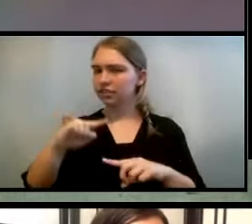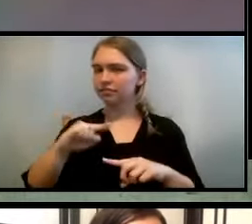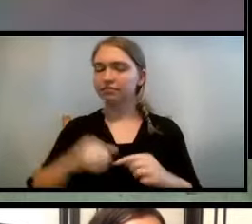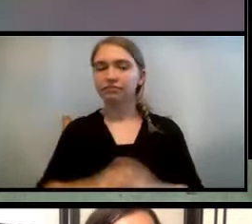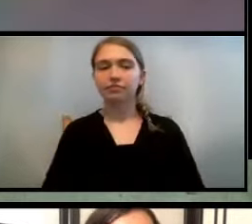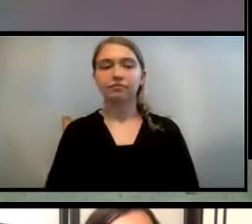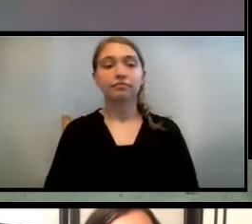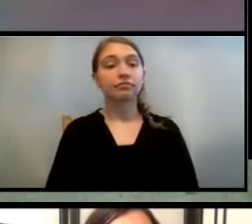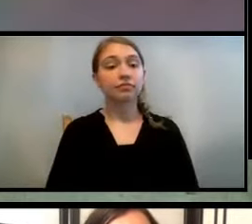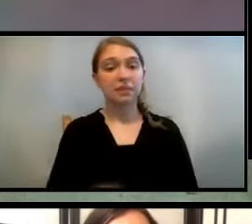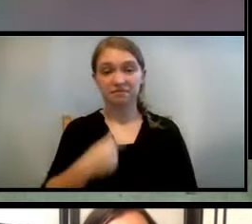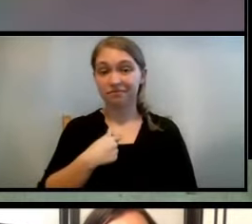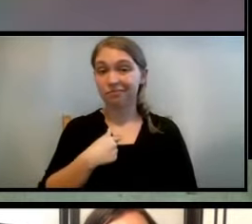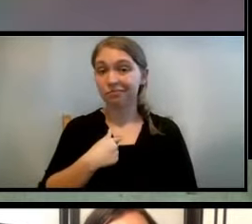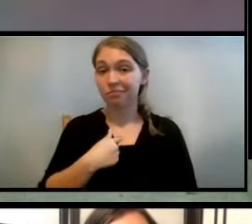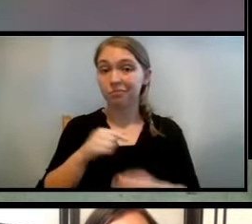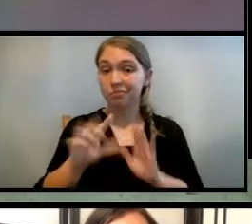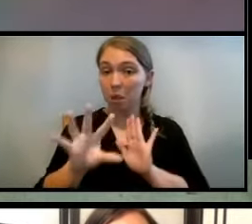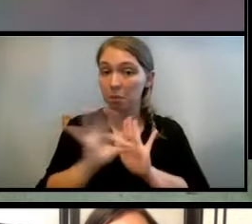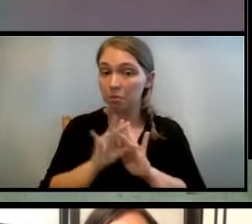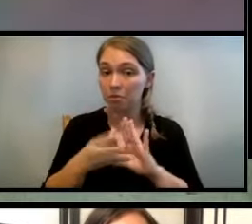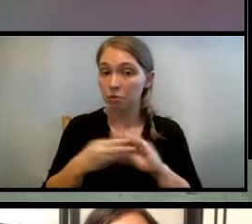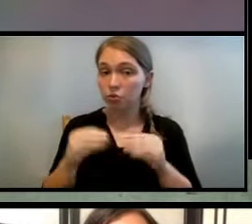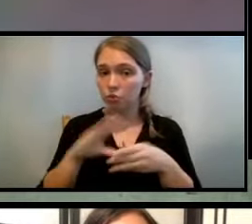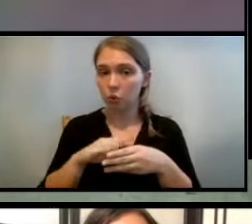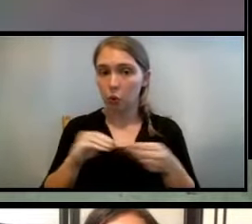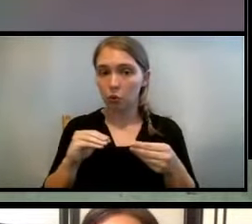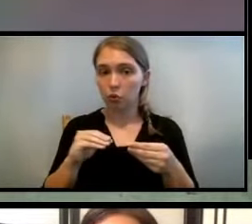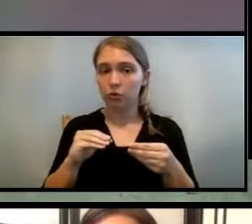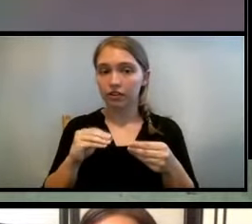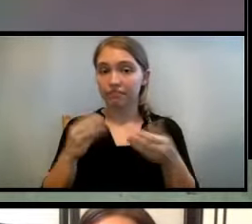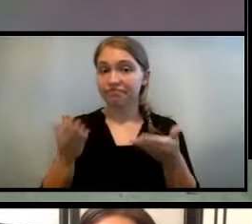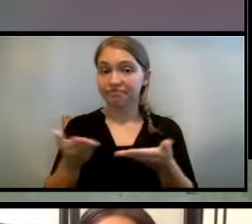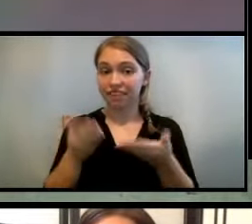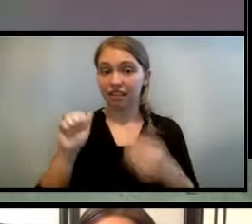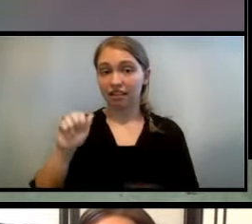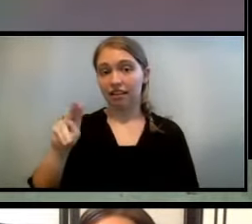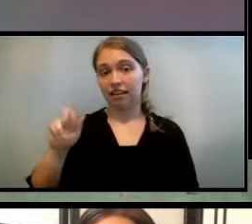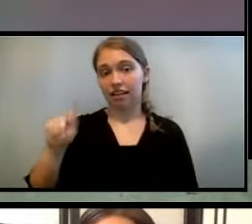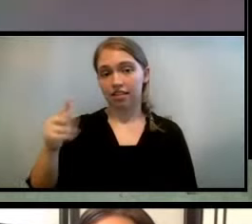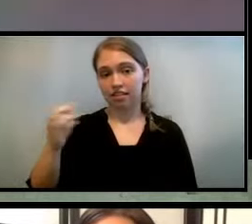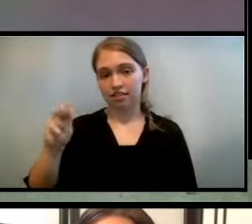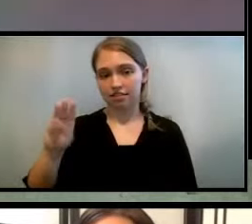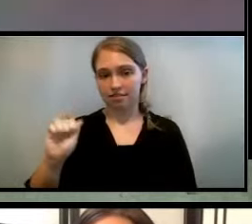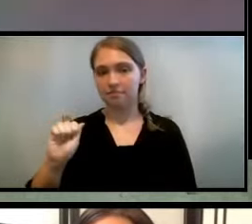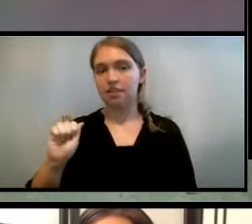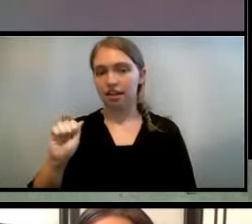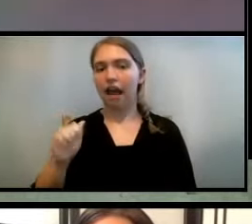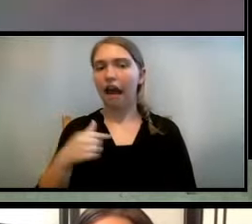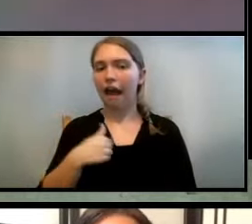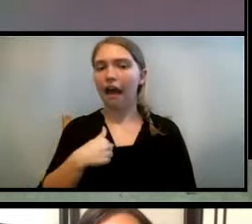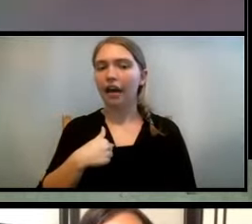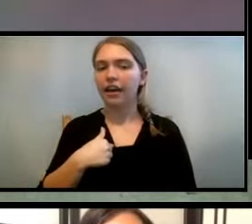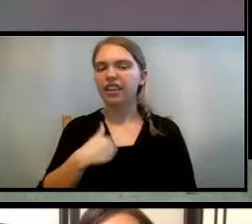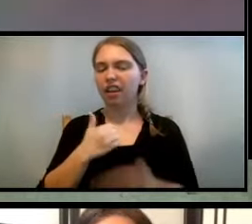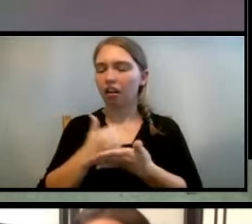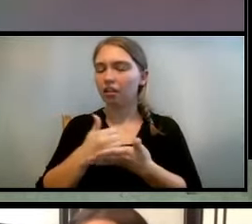When choosing stories, even here in Anathema, I do have a bit of a say in what goes in and what